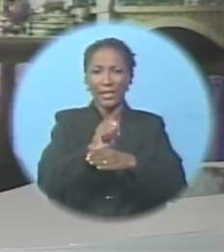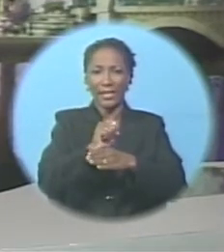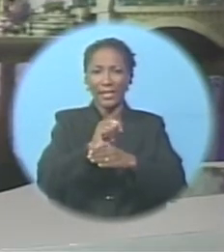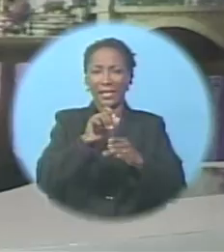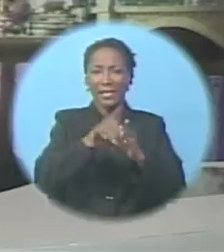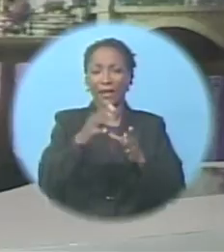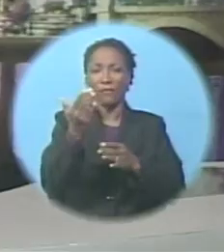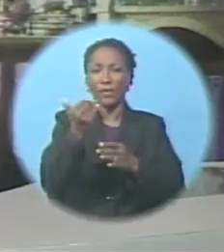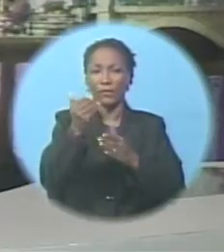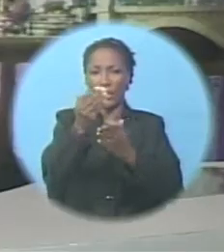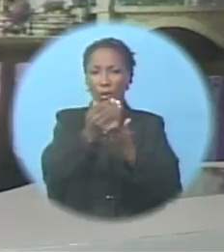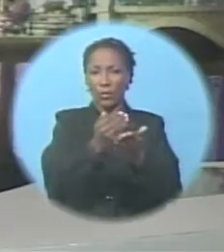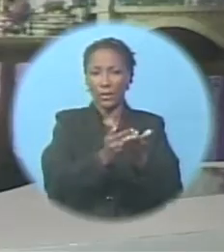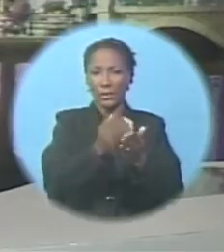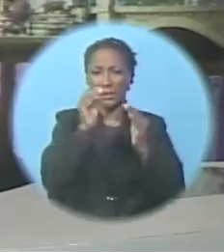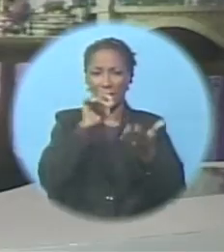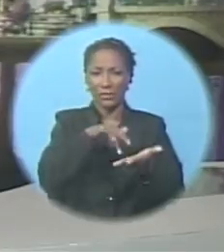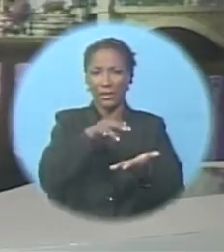15 courses.